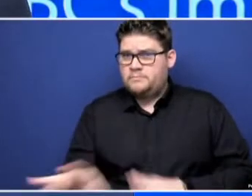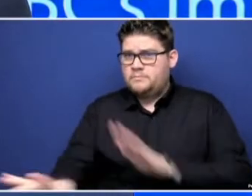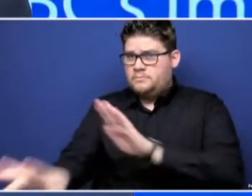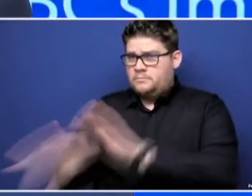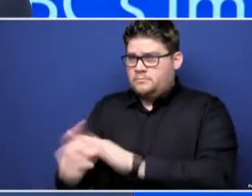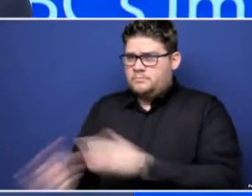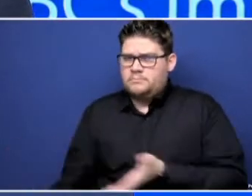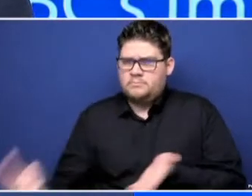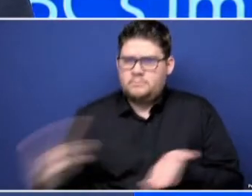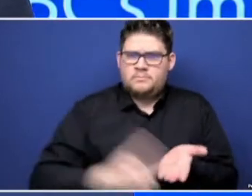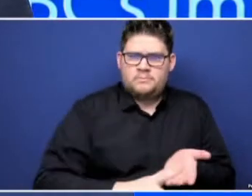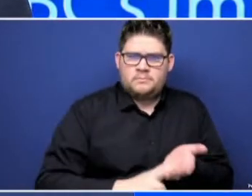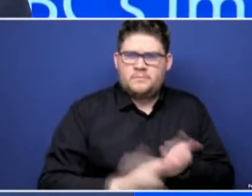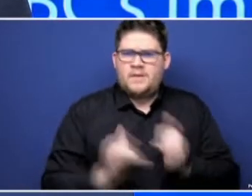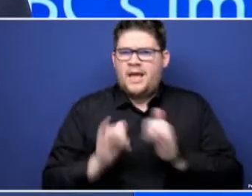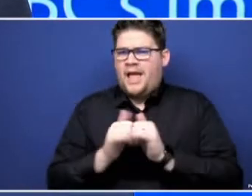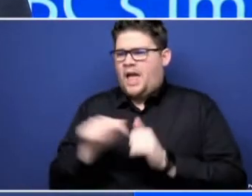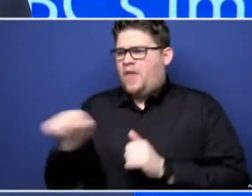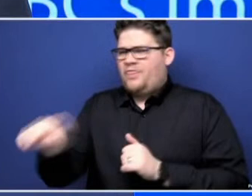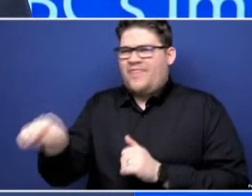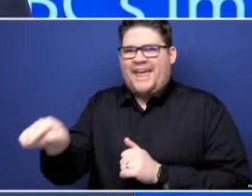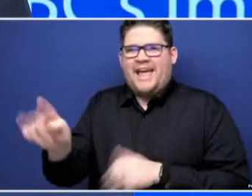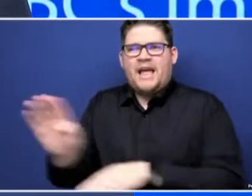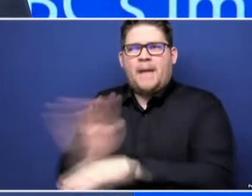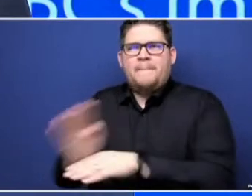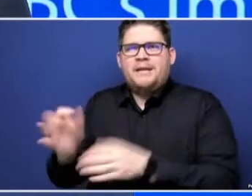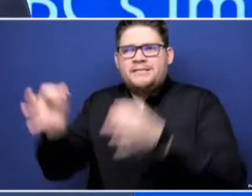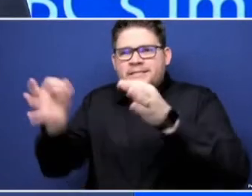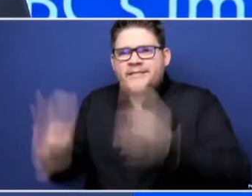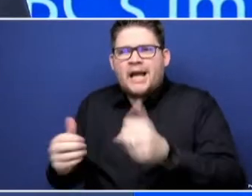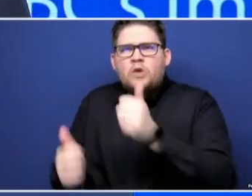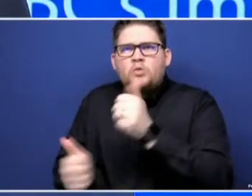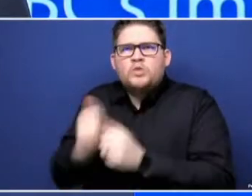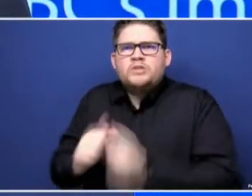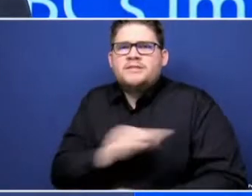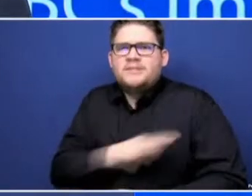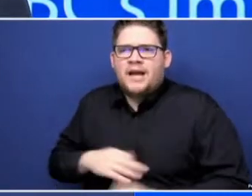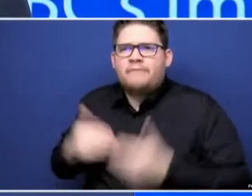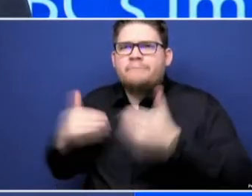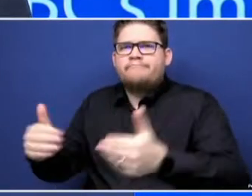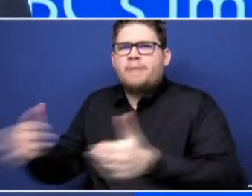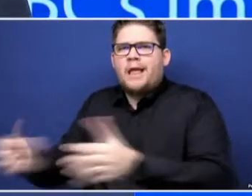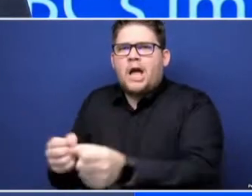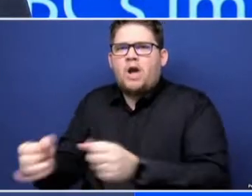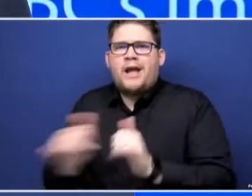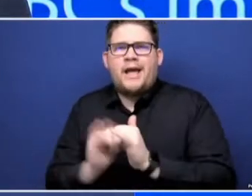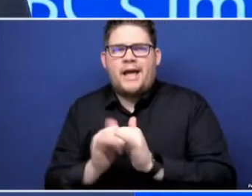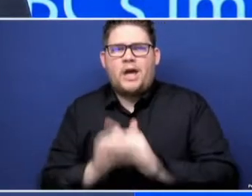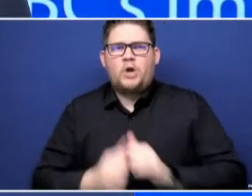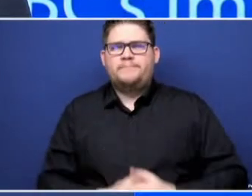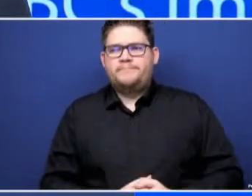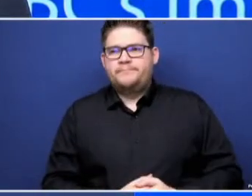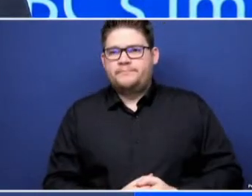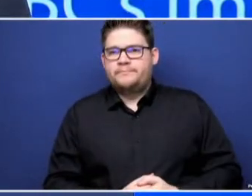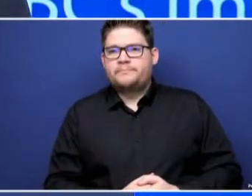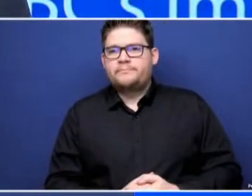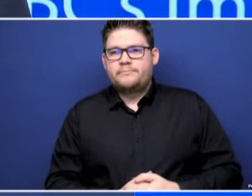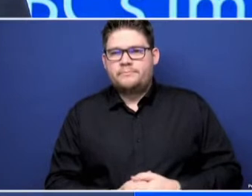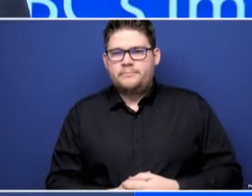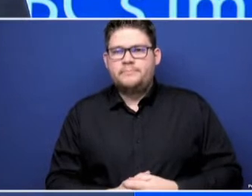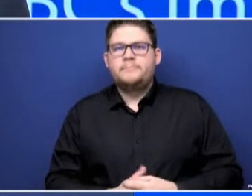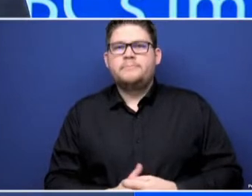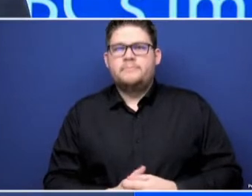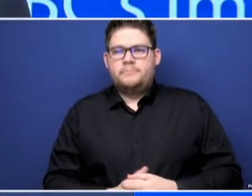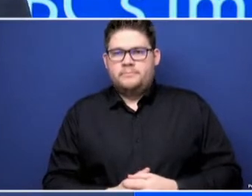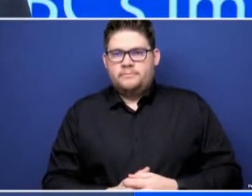Canada, but the rest of the world can start to interact again. So as long as we need to have these staff in place, they're prepared and willing to